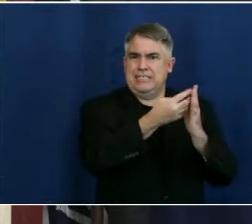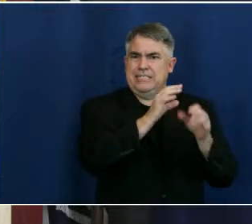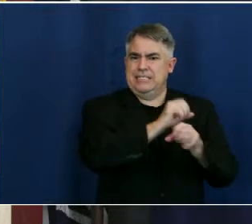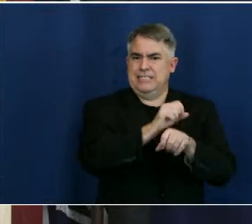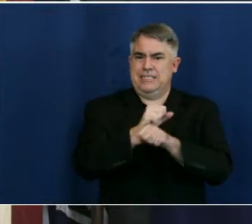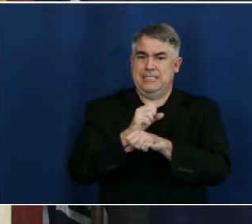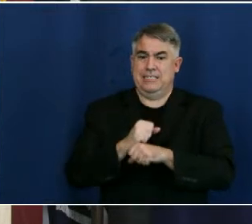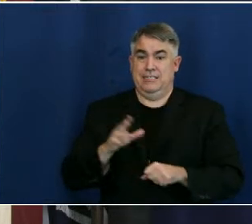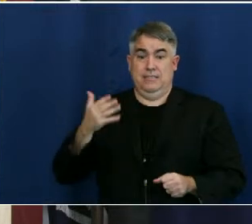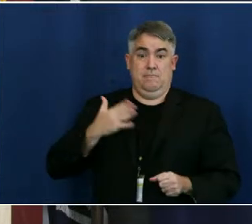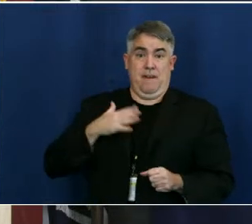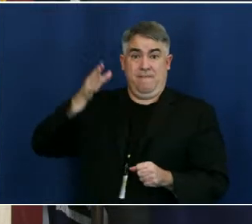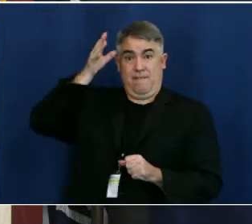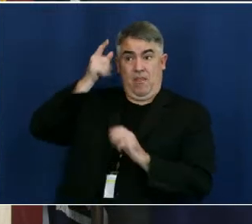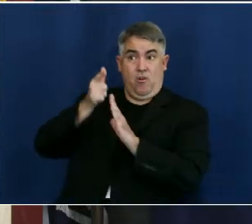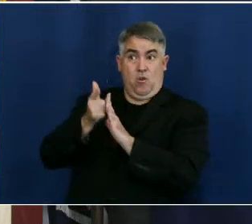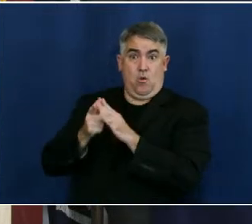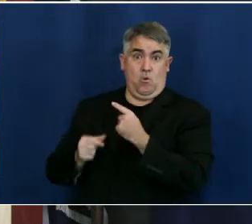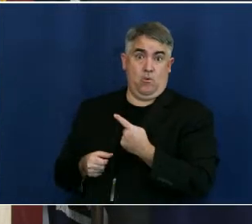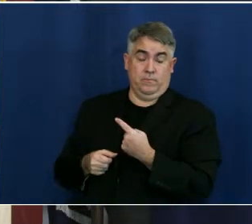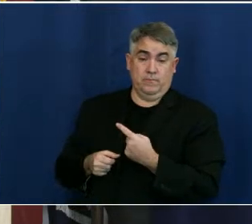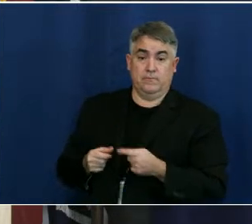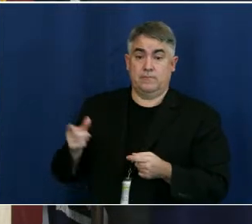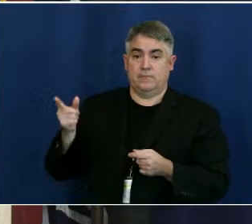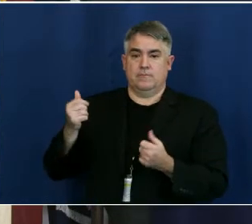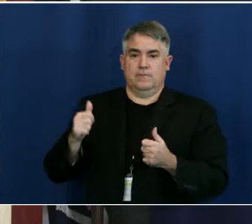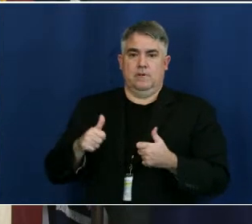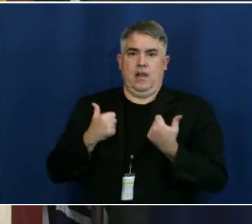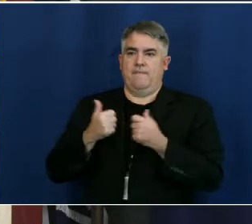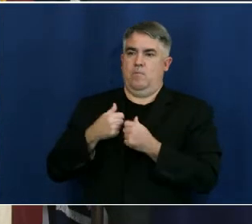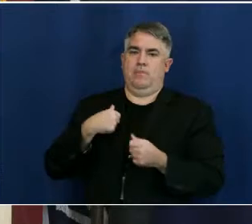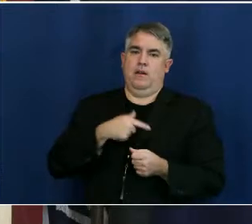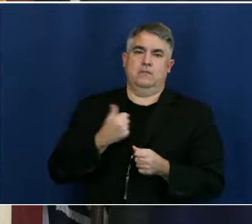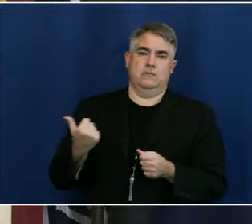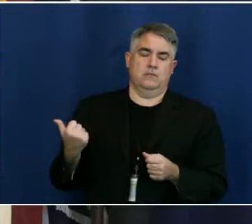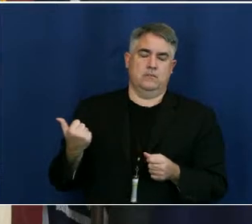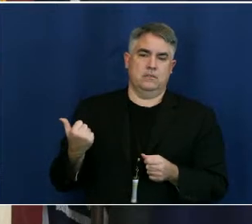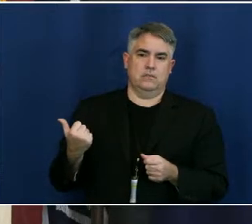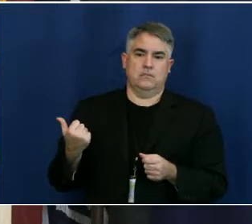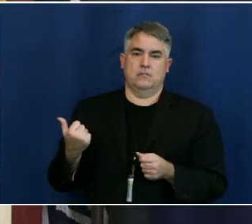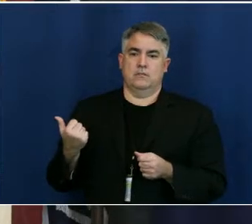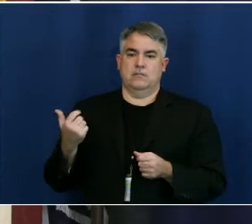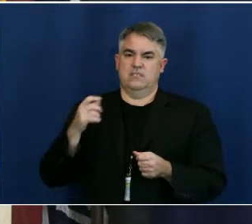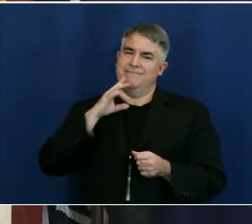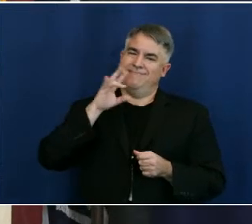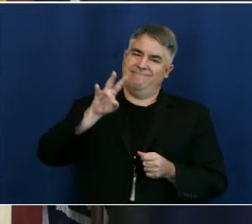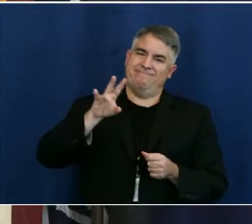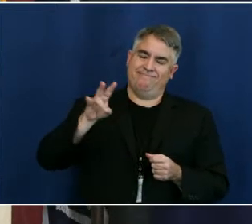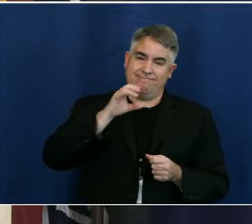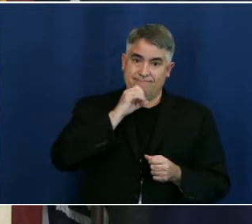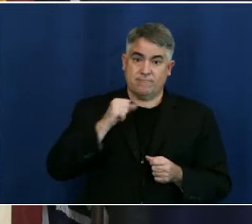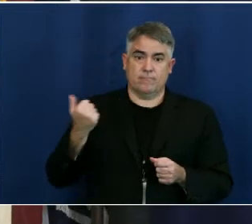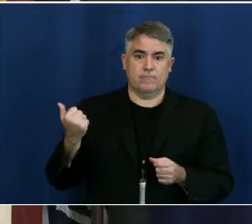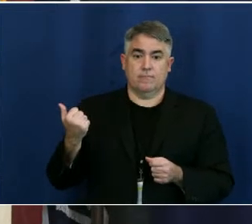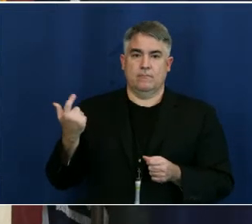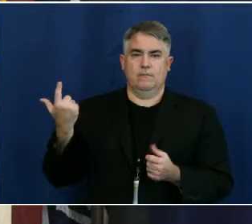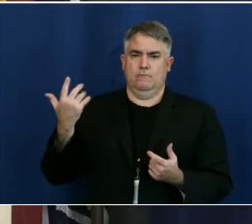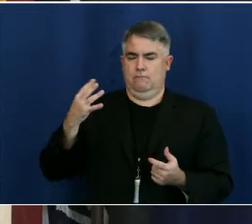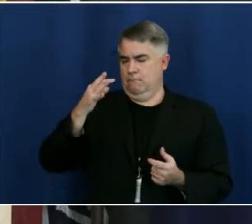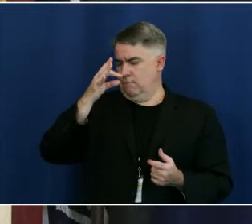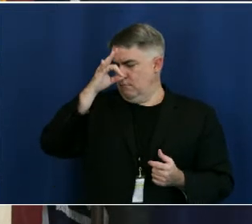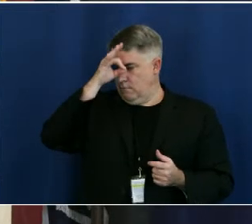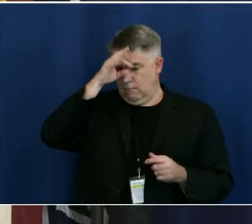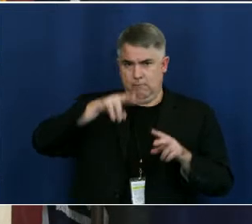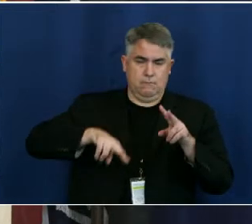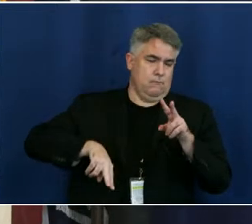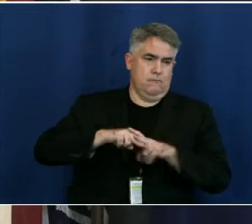He's 77. He has access to a computer, but there's probably no website we could ever design that he would be able to easily move through. And